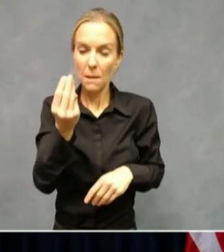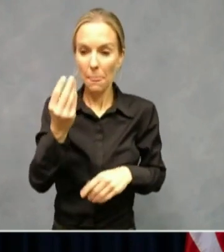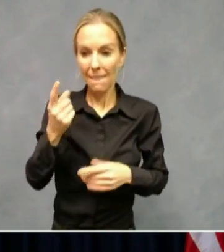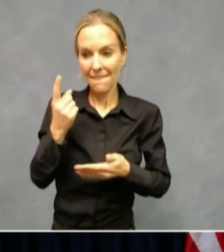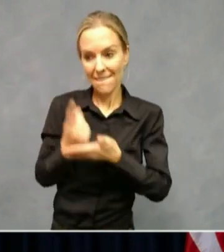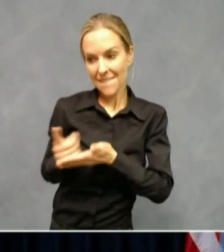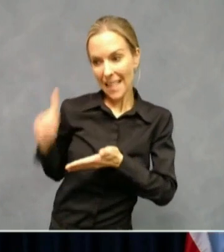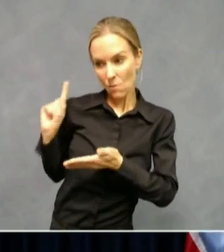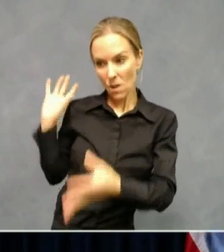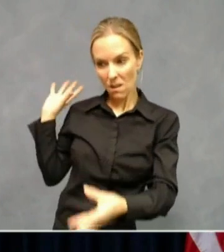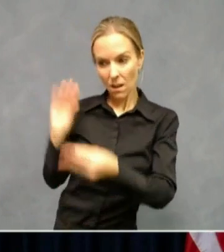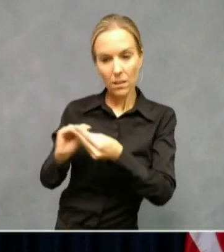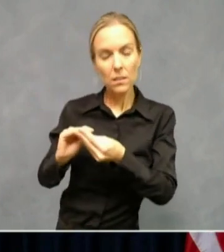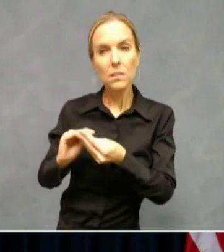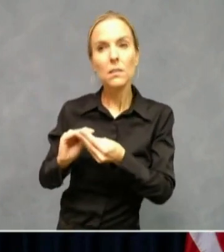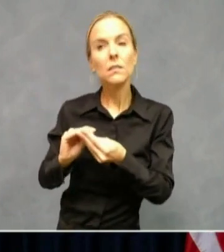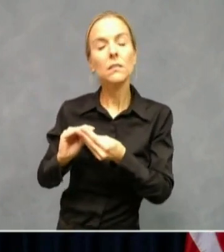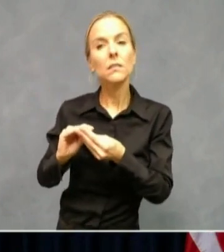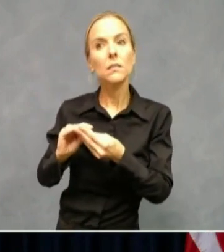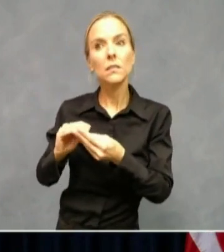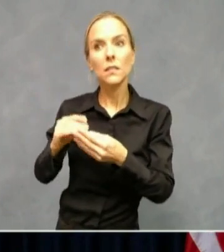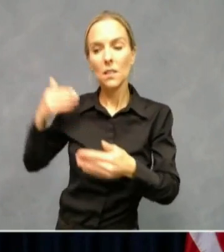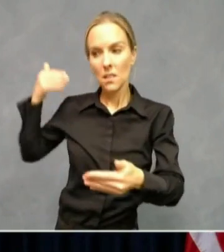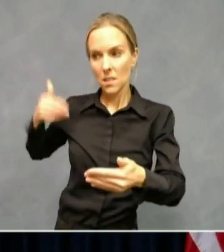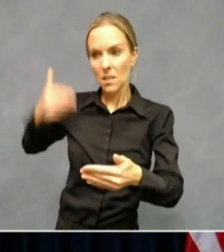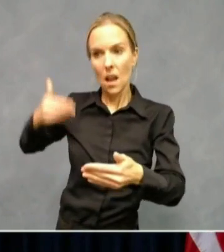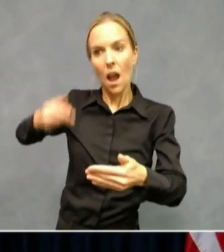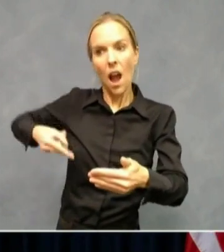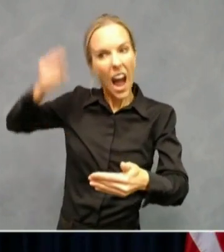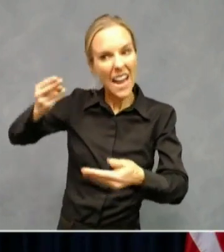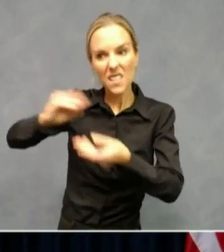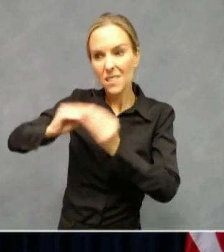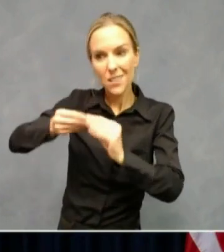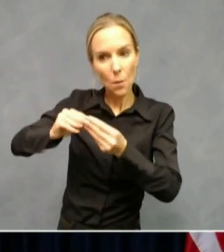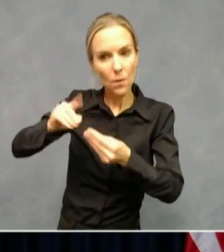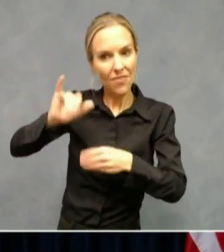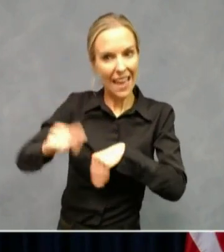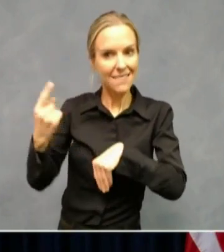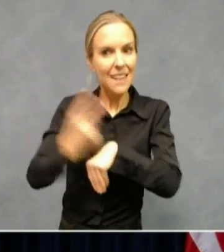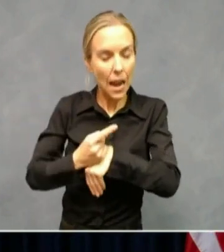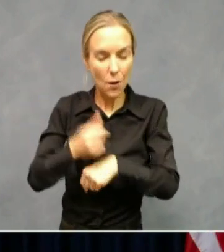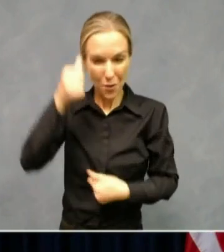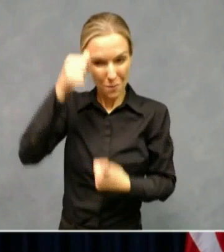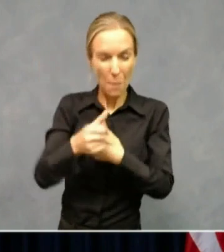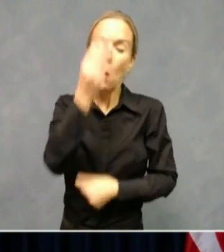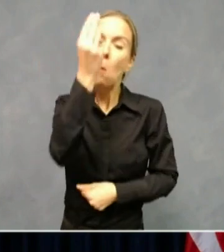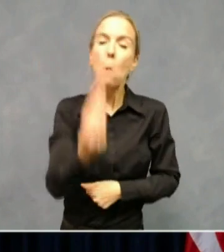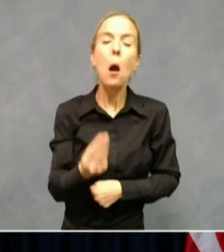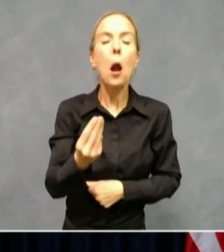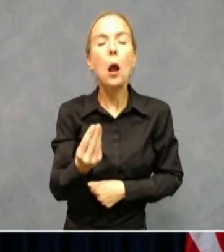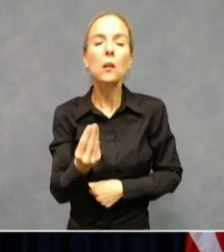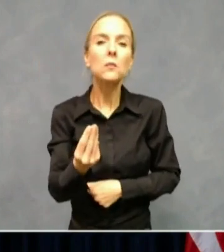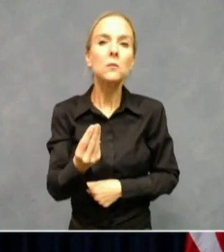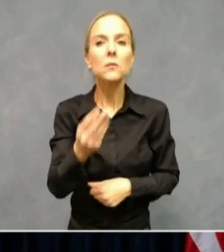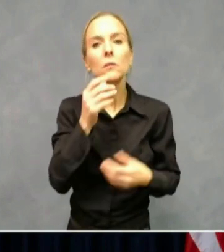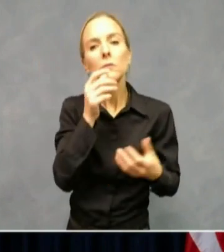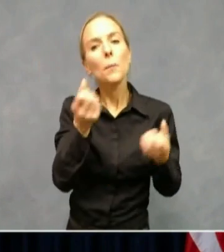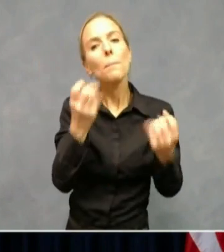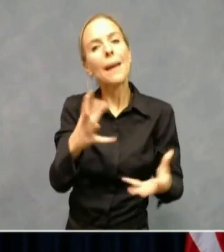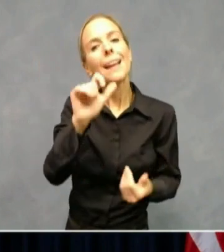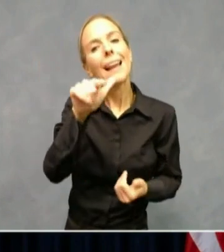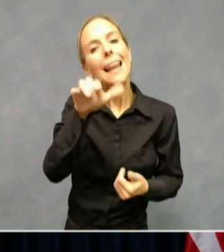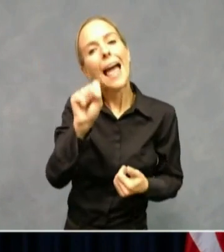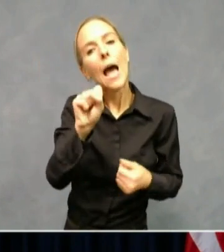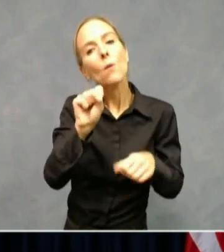were the highest that we've ever had on that given day. Remember, Mondays, not as many labs are working over the weekend, typically